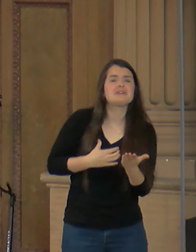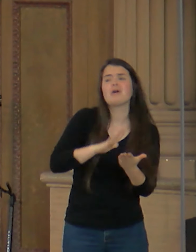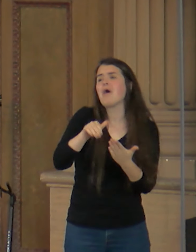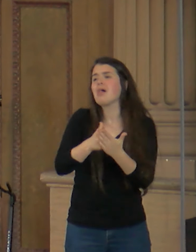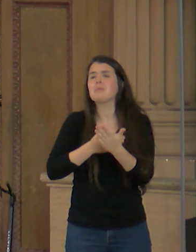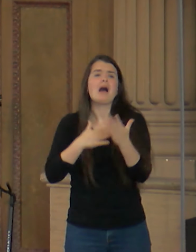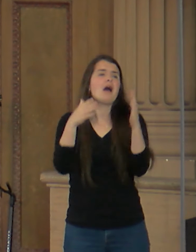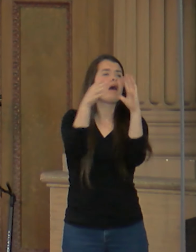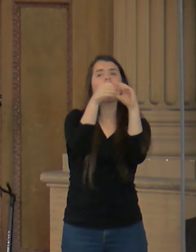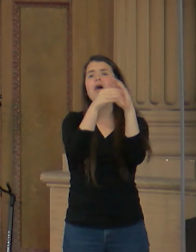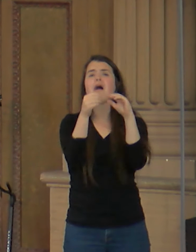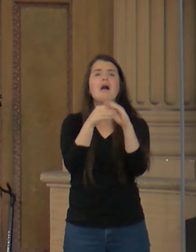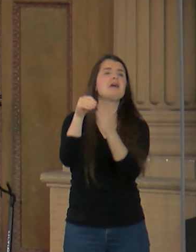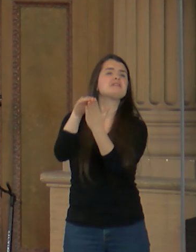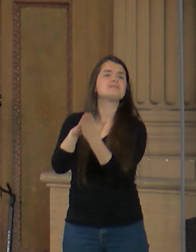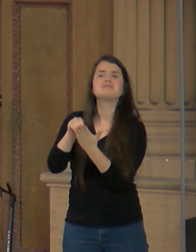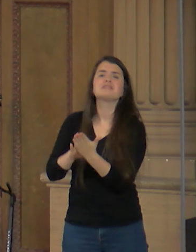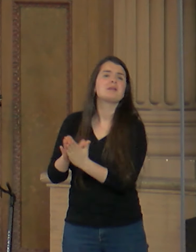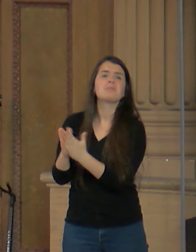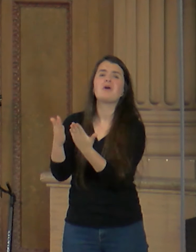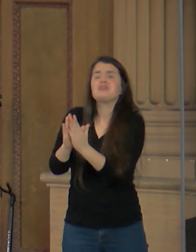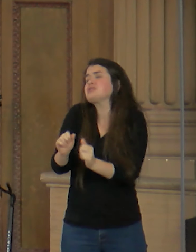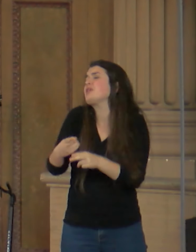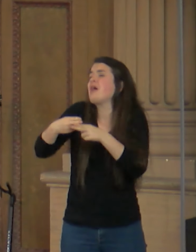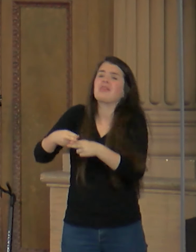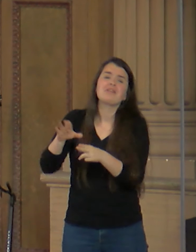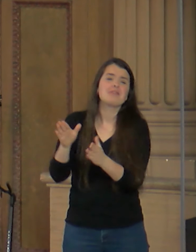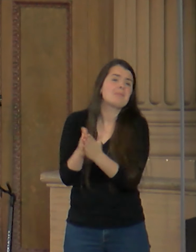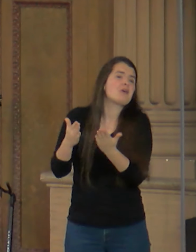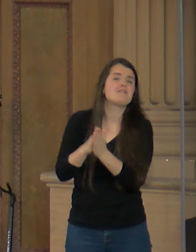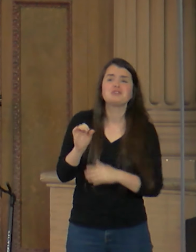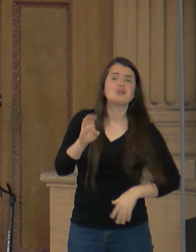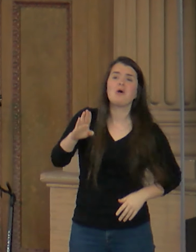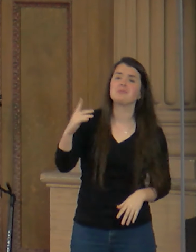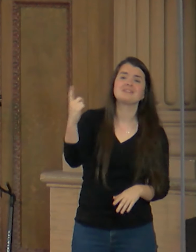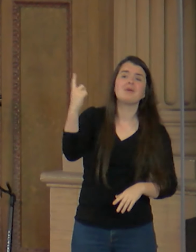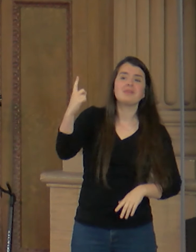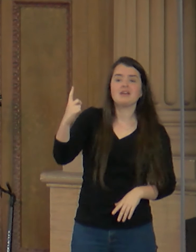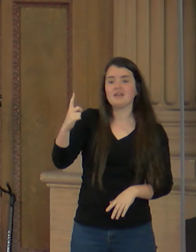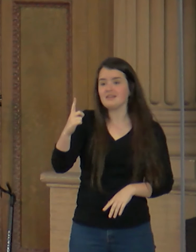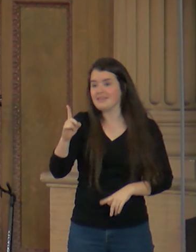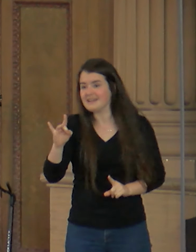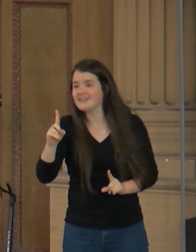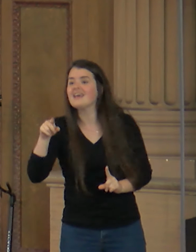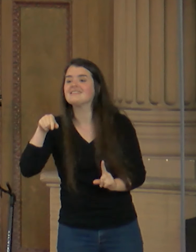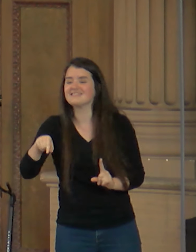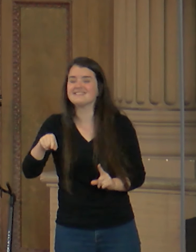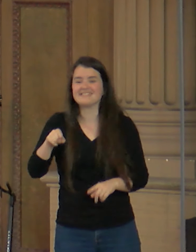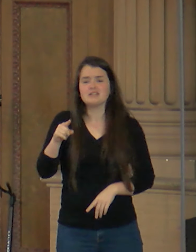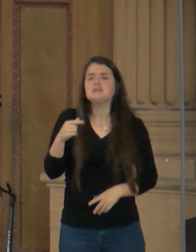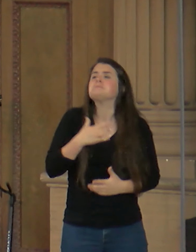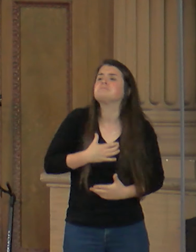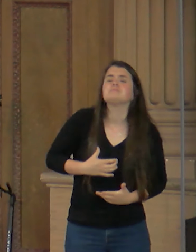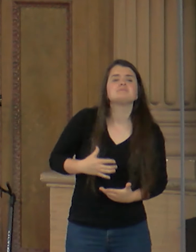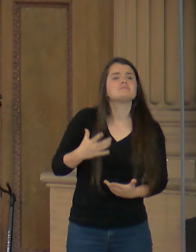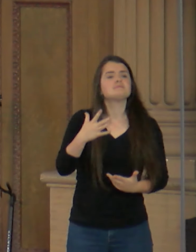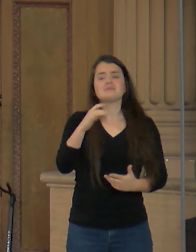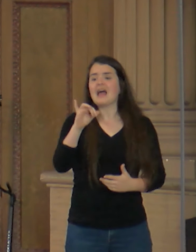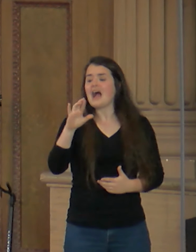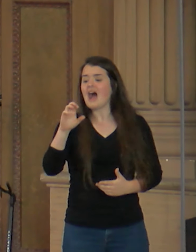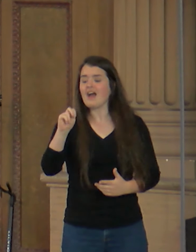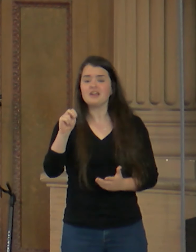book and we could call it the book of Job or something. And I wish we could write these down. Oh, that with an iron pen and lead they